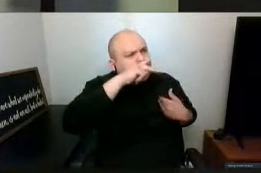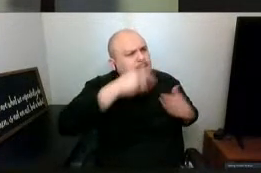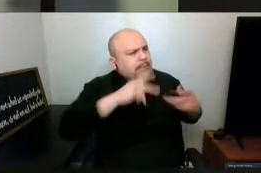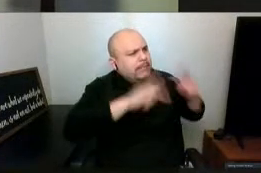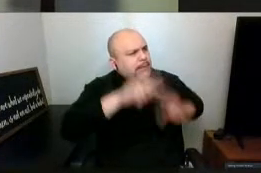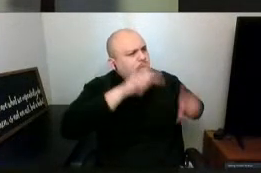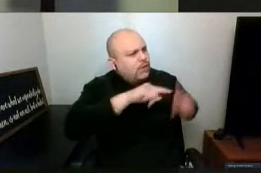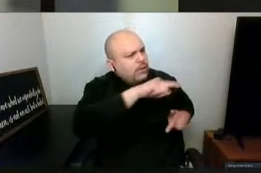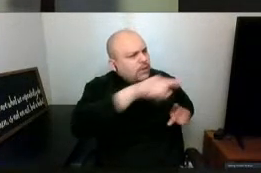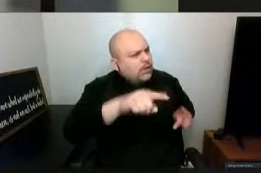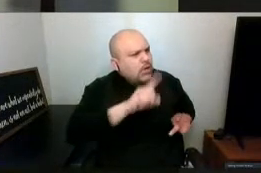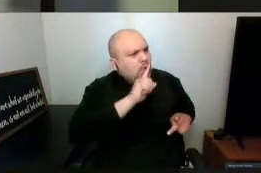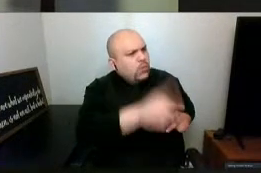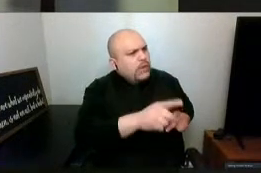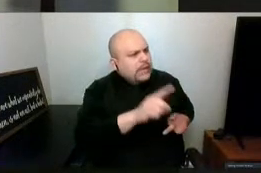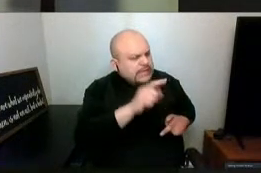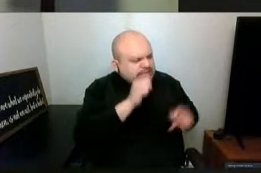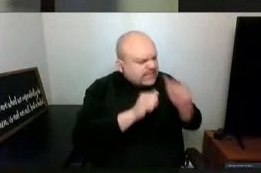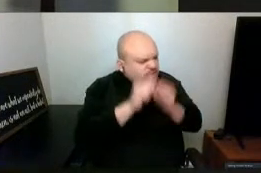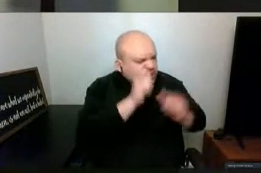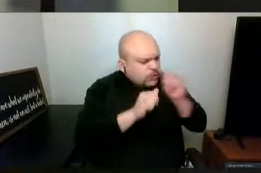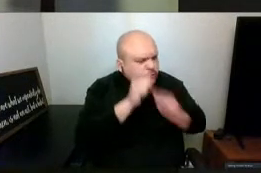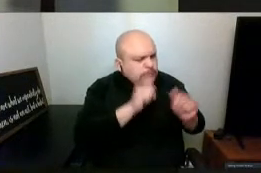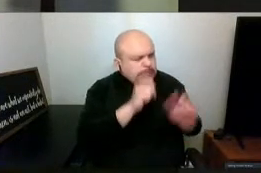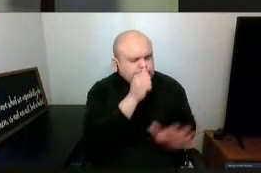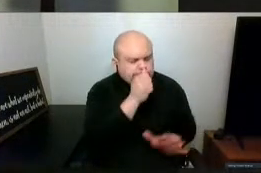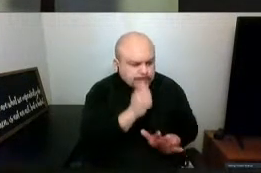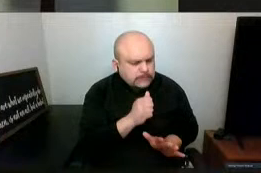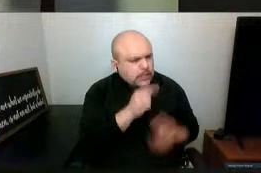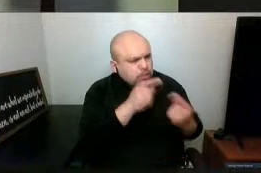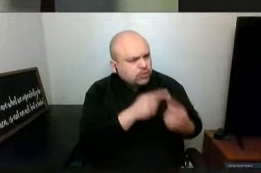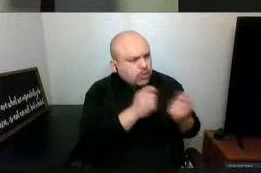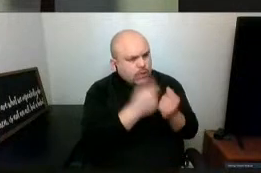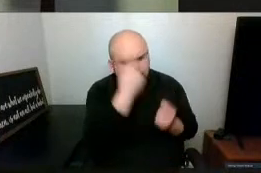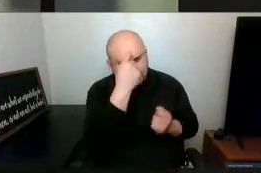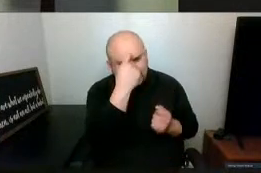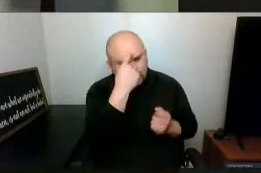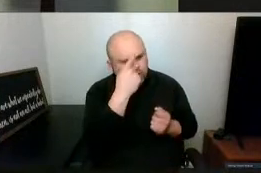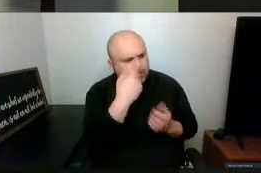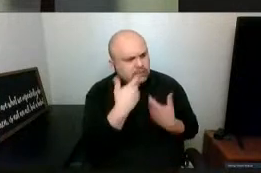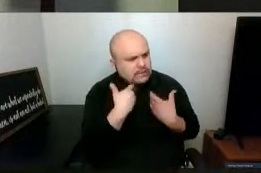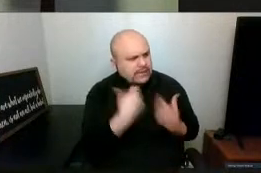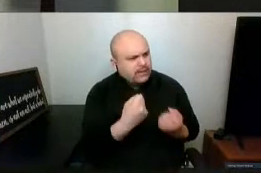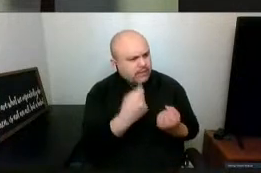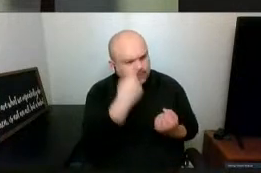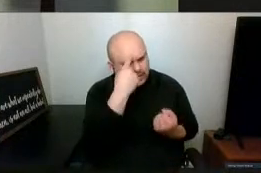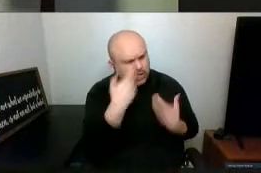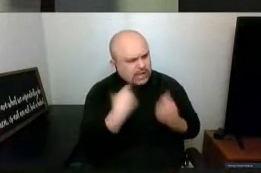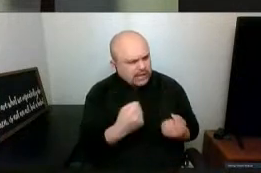really suffering and struggling with their mental and behavioral health this past year.